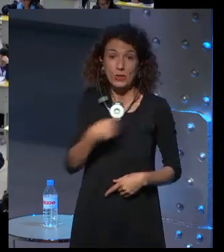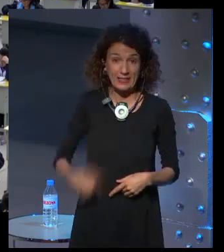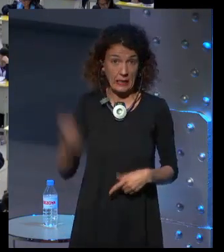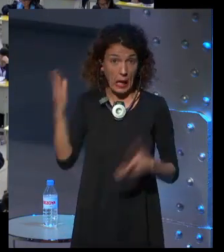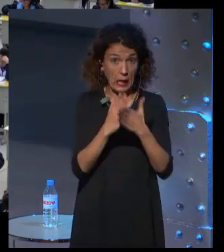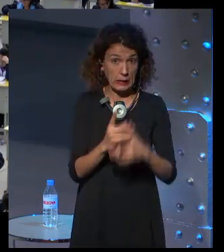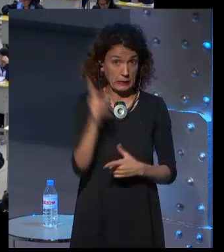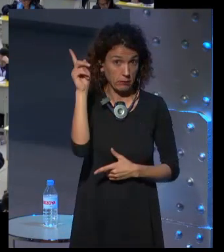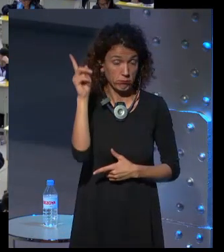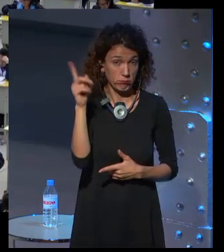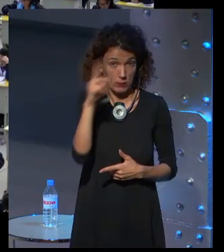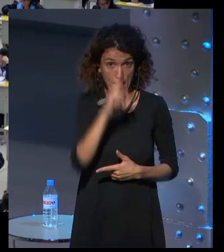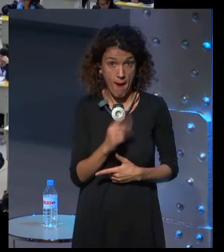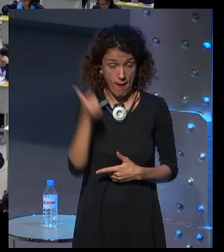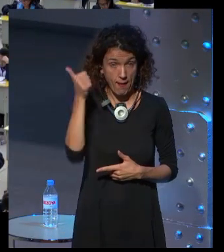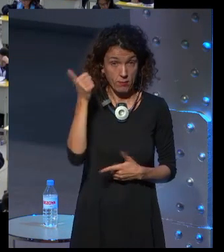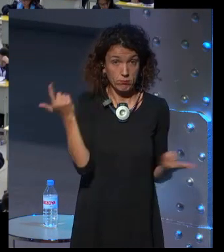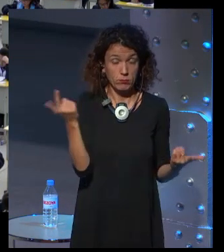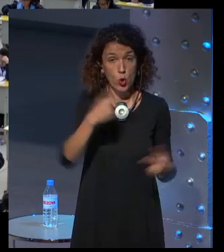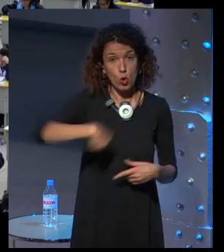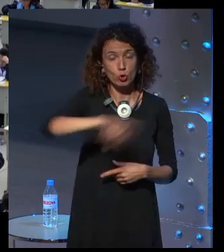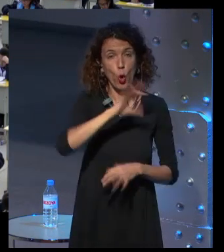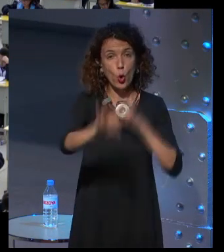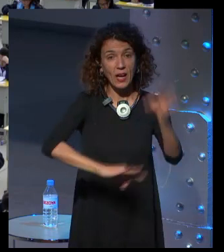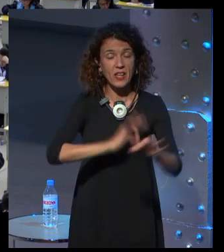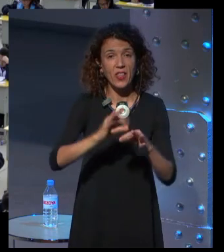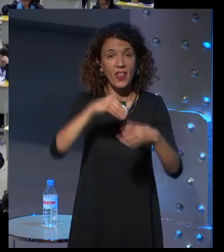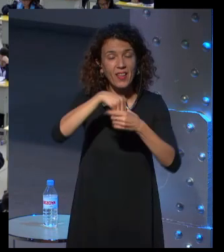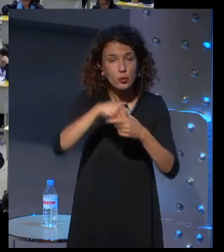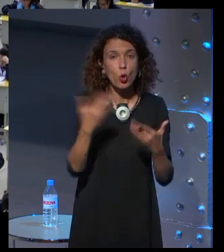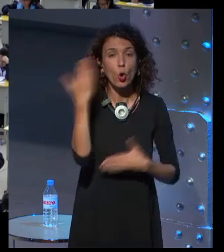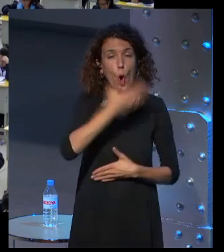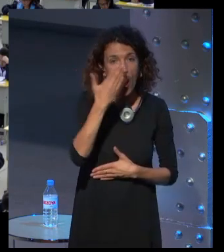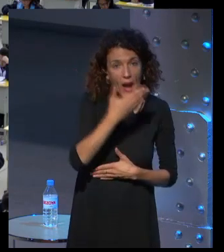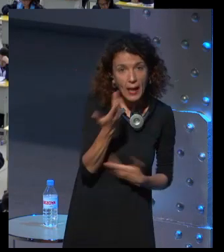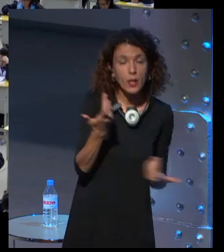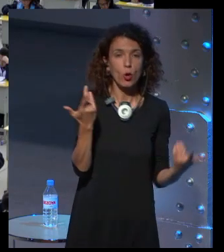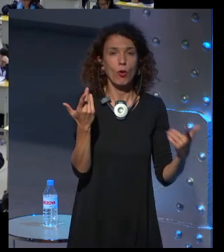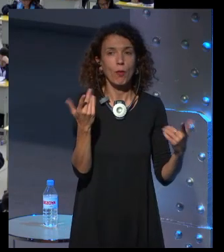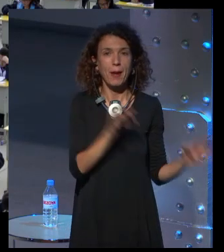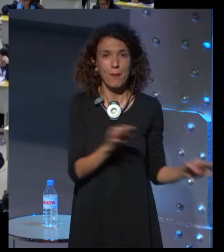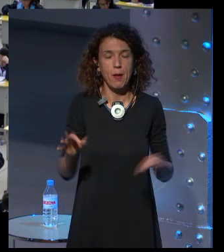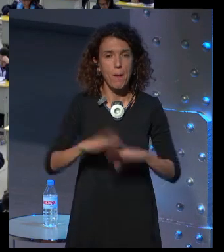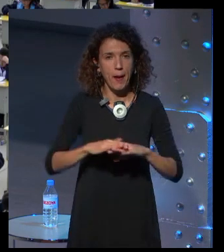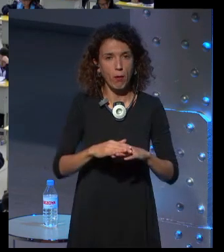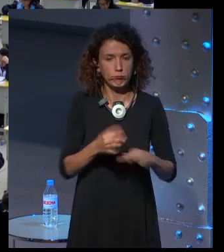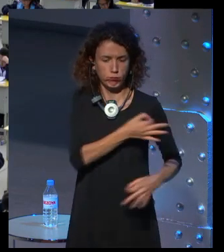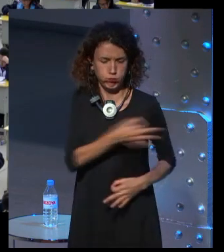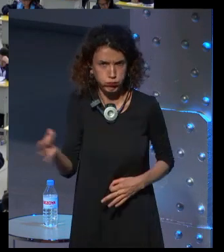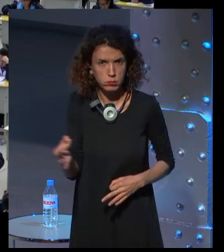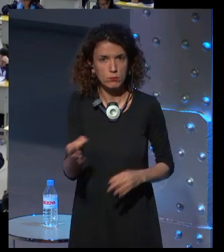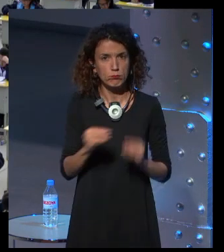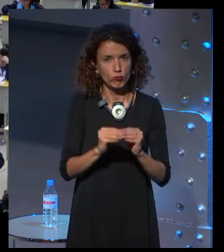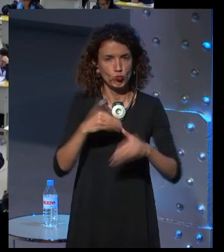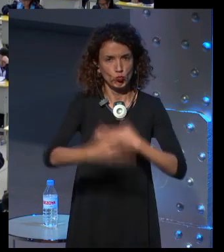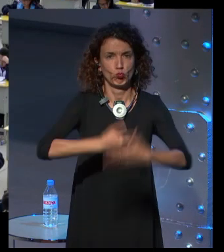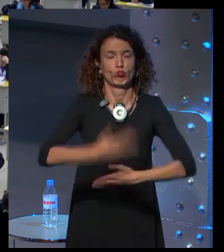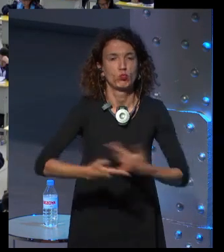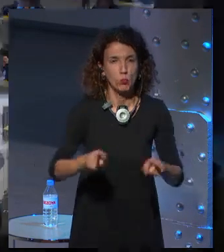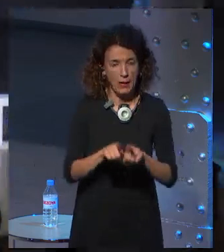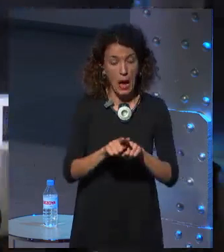Right? We've organized our schools to be very efficient so that we can get thousands of kids in the door at a